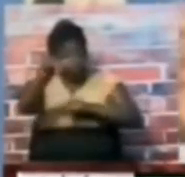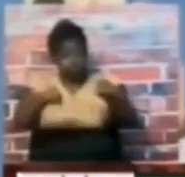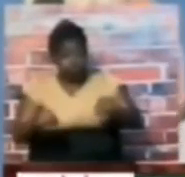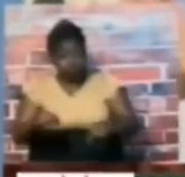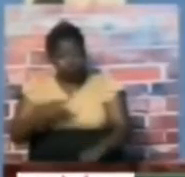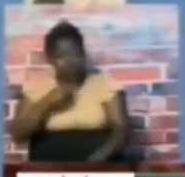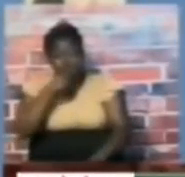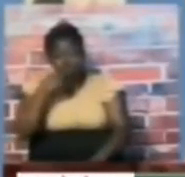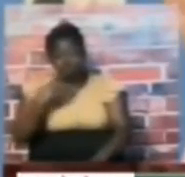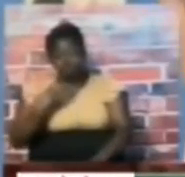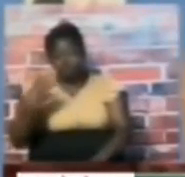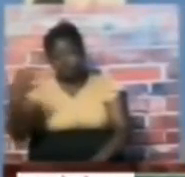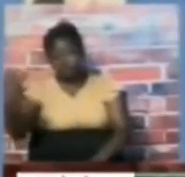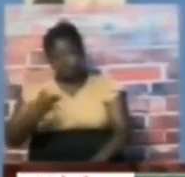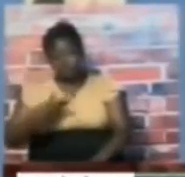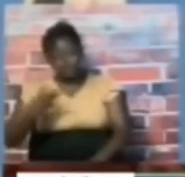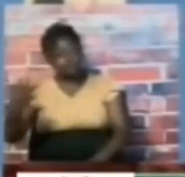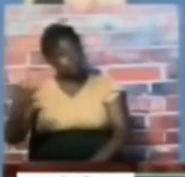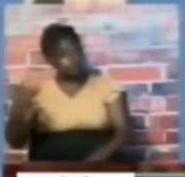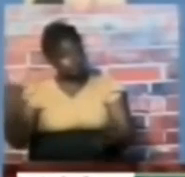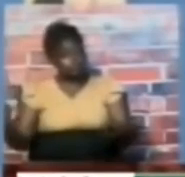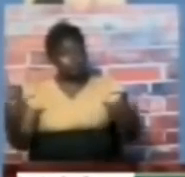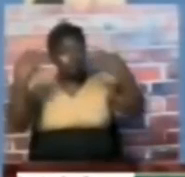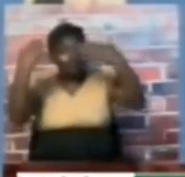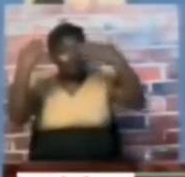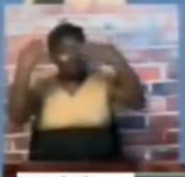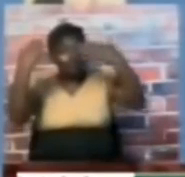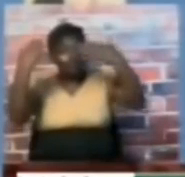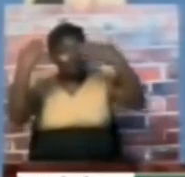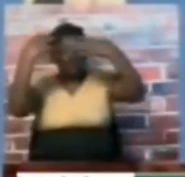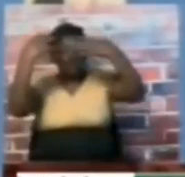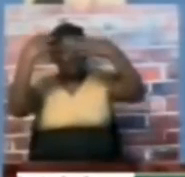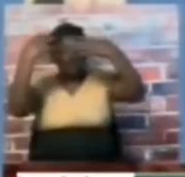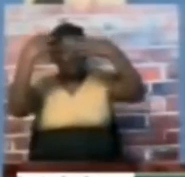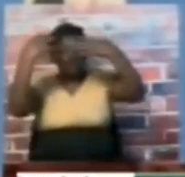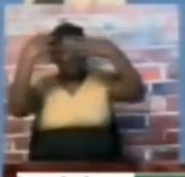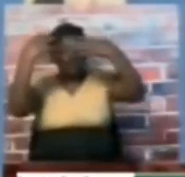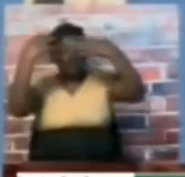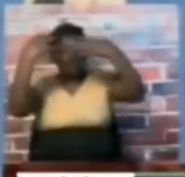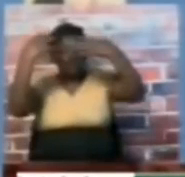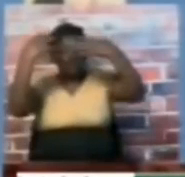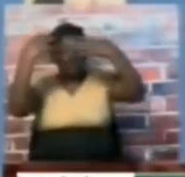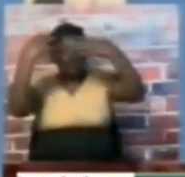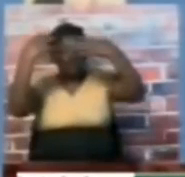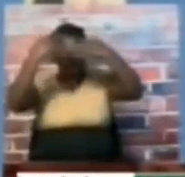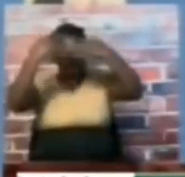Then these nightclubs. Nightclubs are opposite of social distancing.